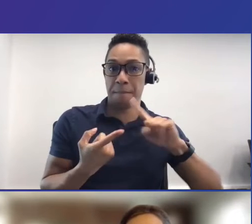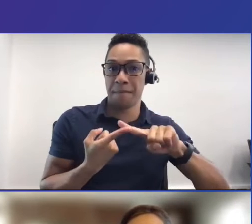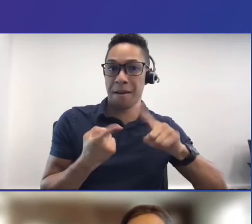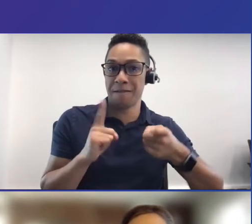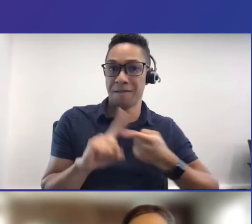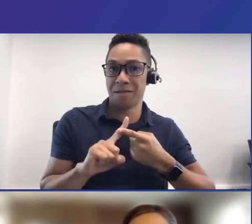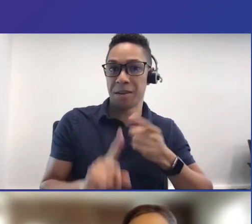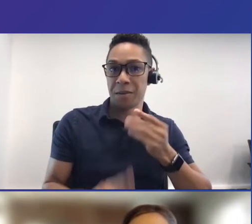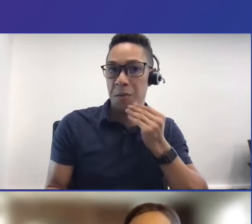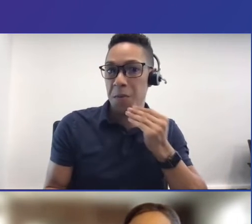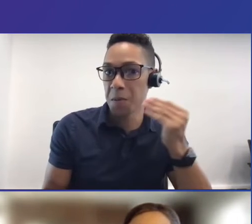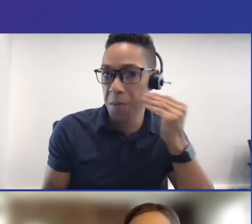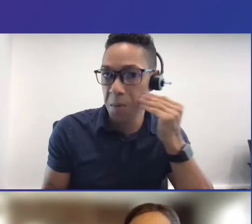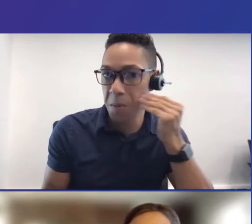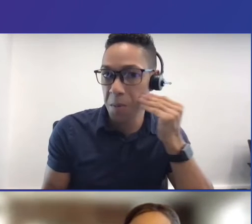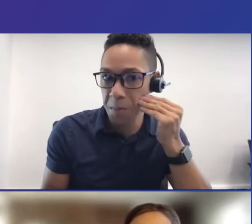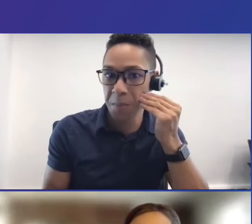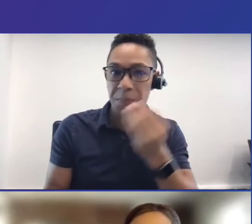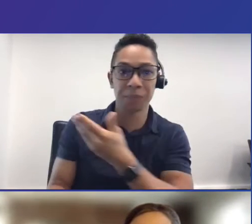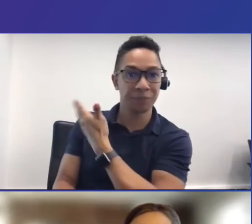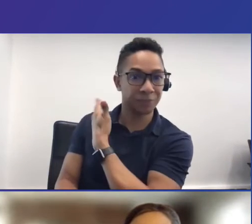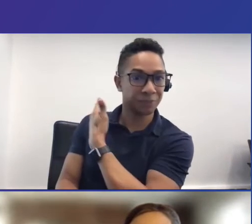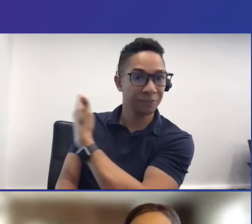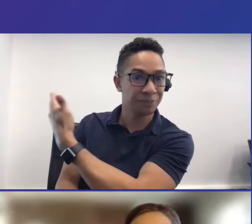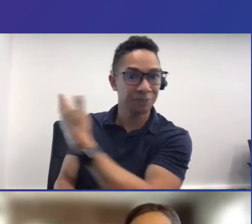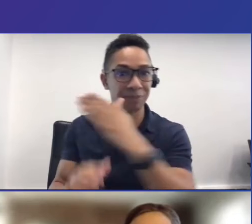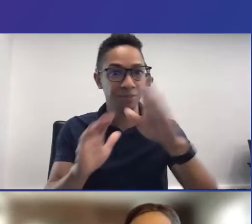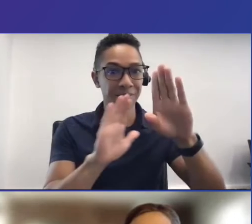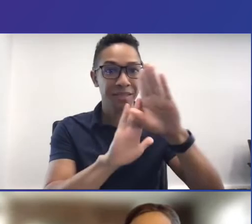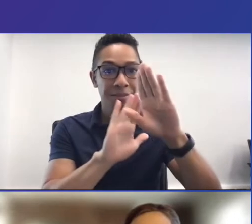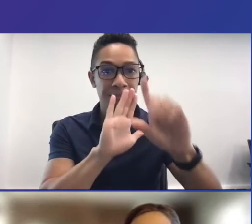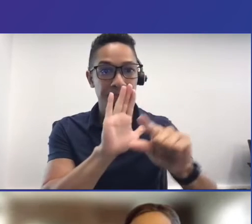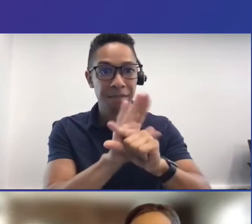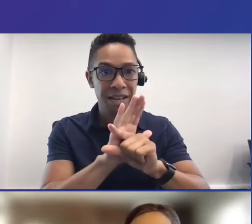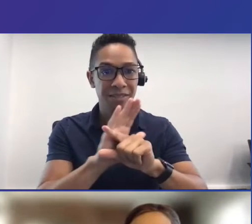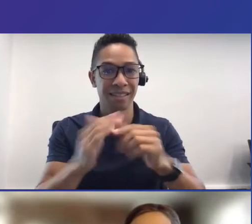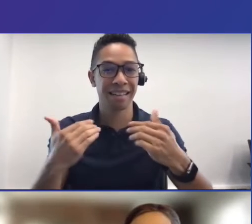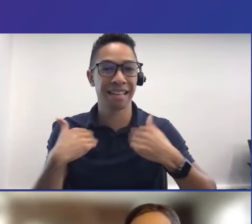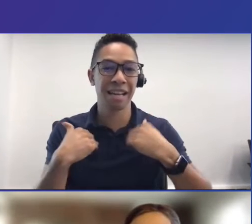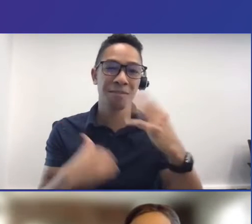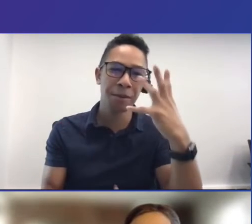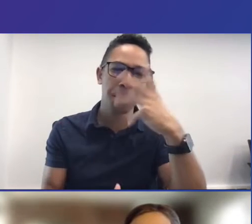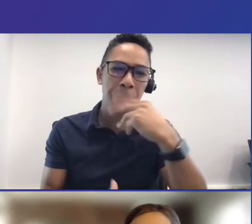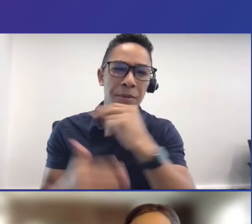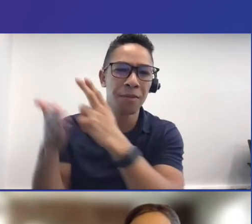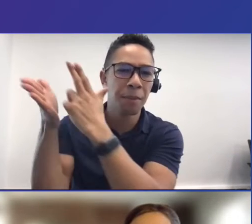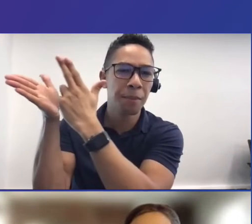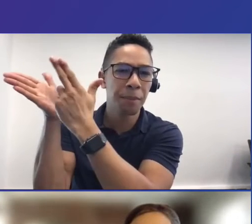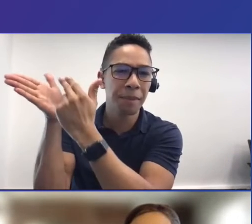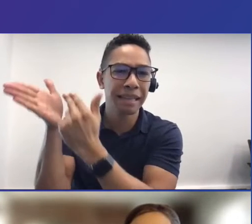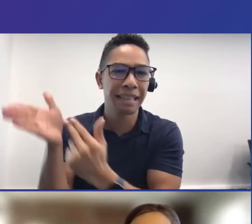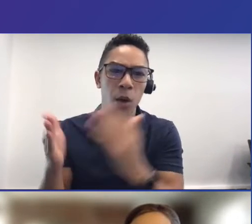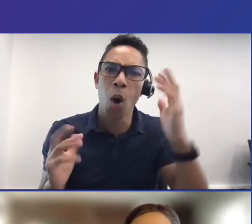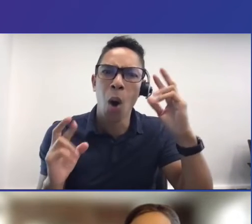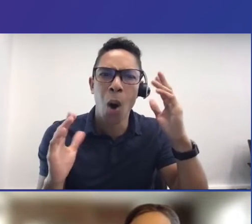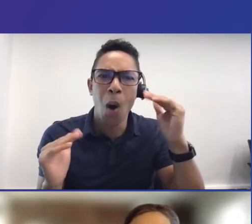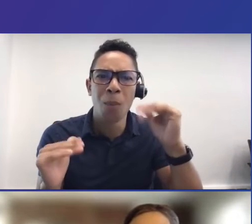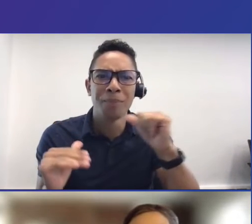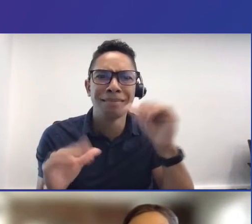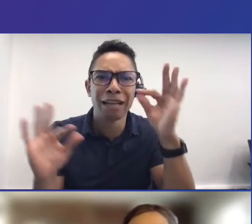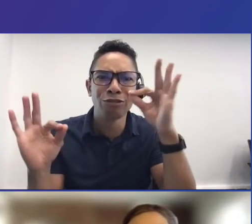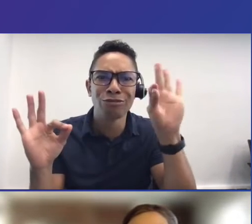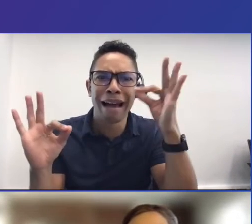Chuma's home, and there are some lovely paintings. I hope they're not too distracting, but there is one